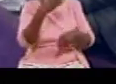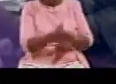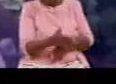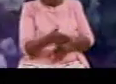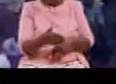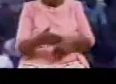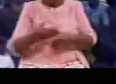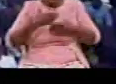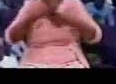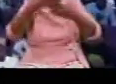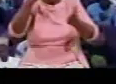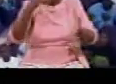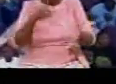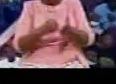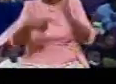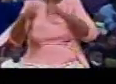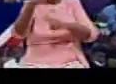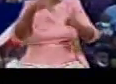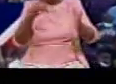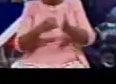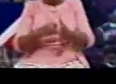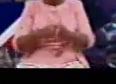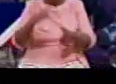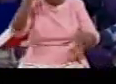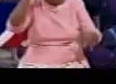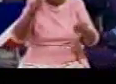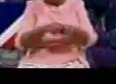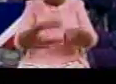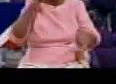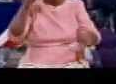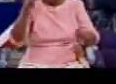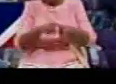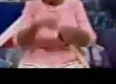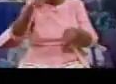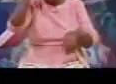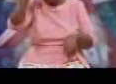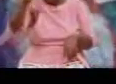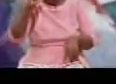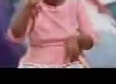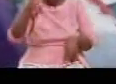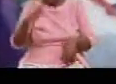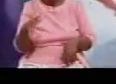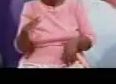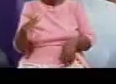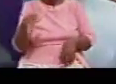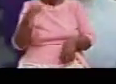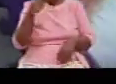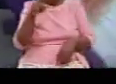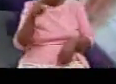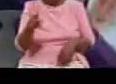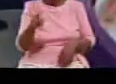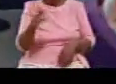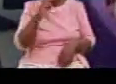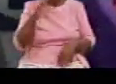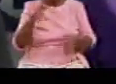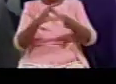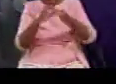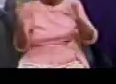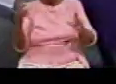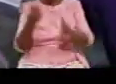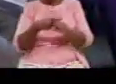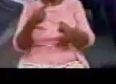it. Brother, sister, man, woman, thou art loosed from thine